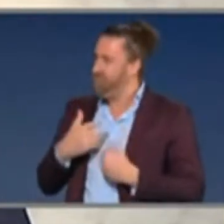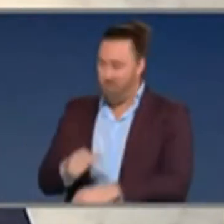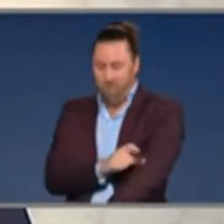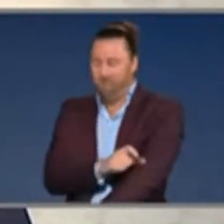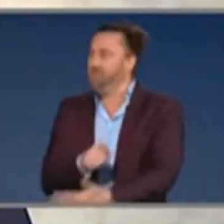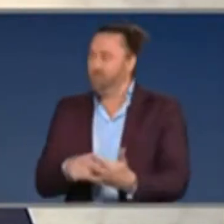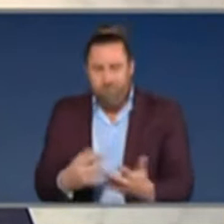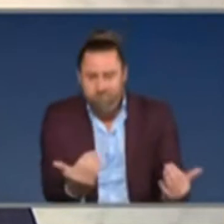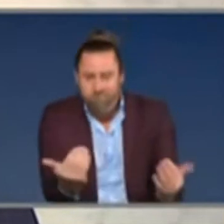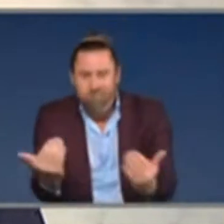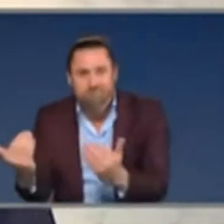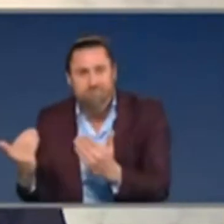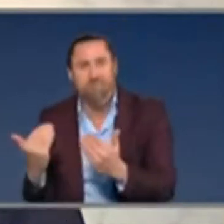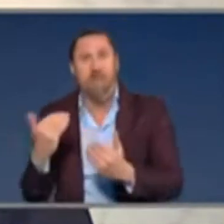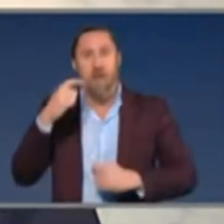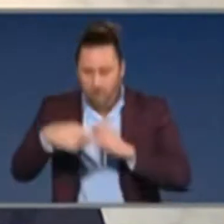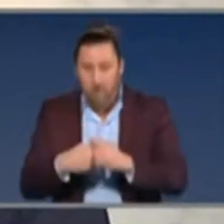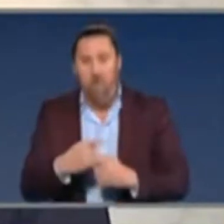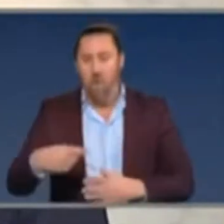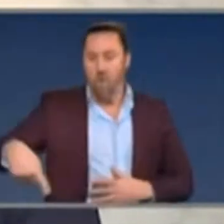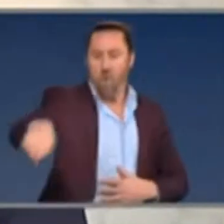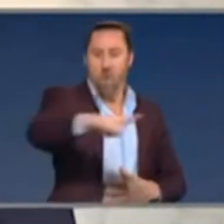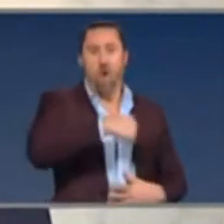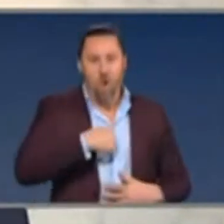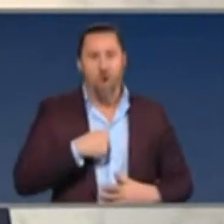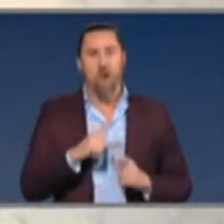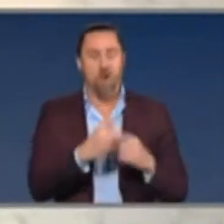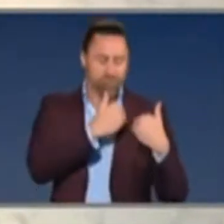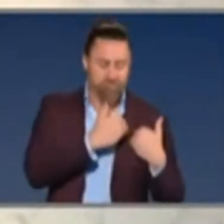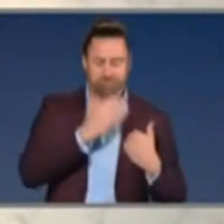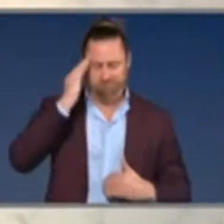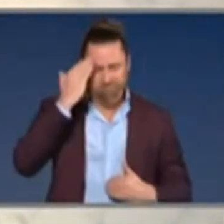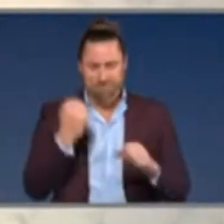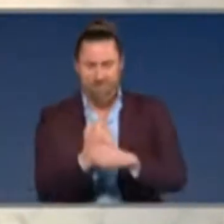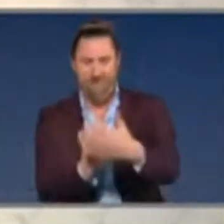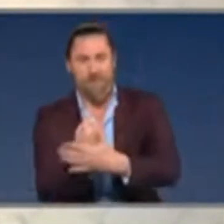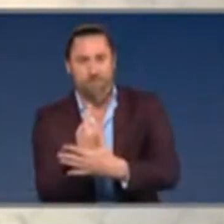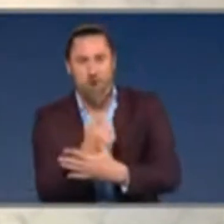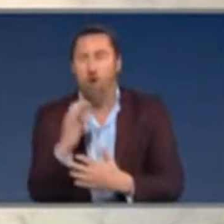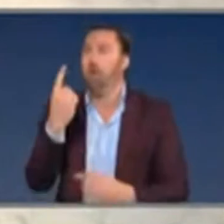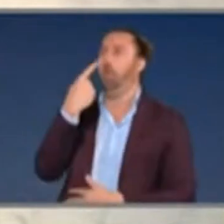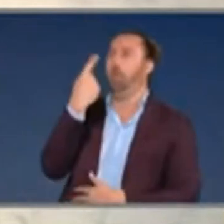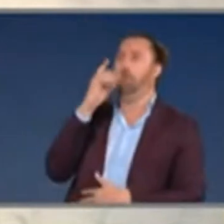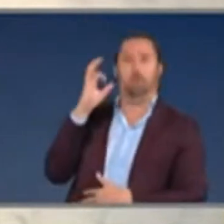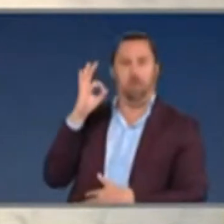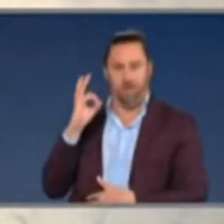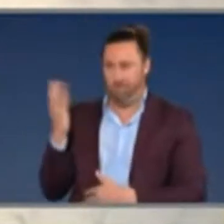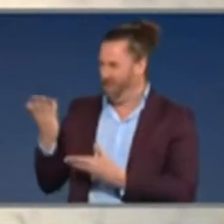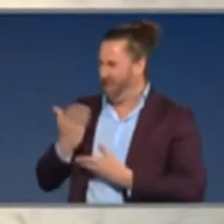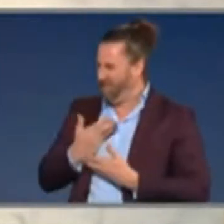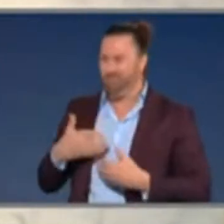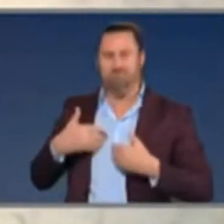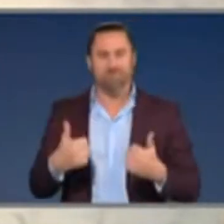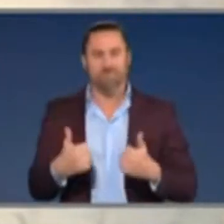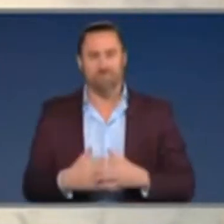all of us to be accountable for. And by all of us focusing on those three tranches,